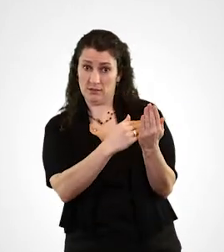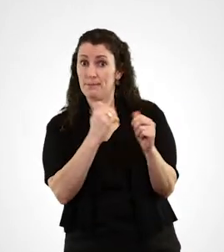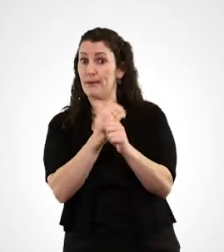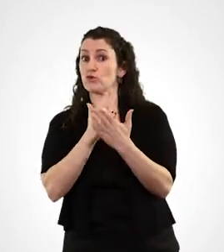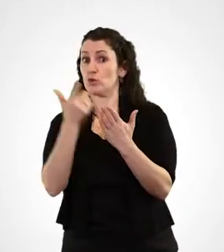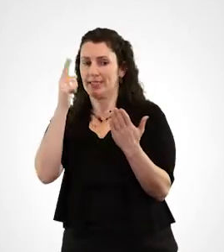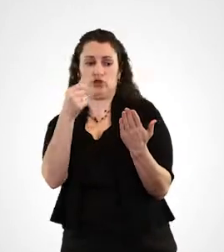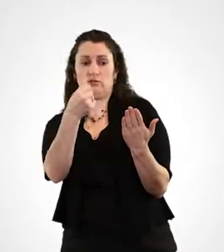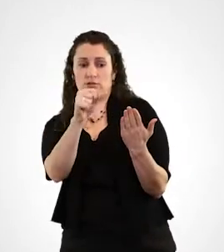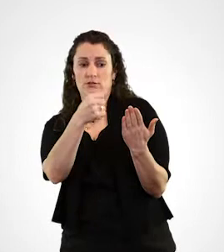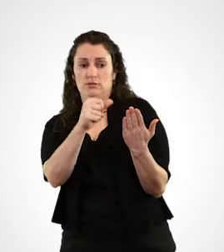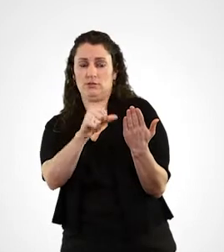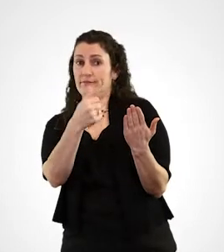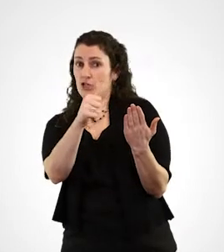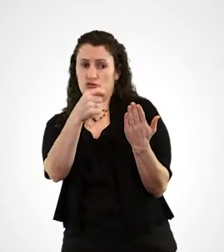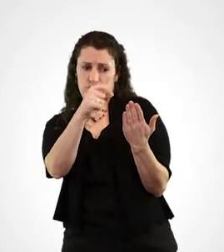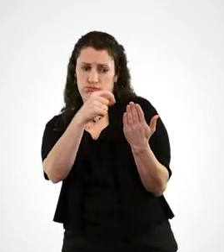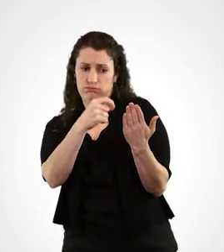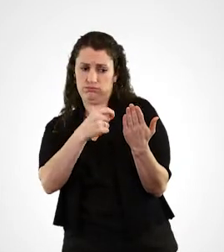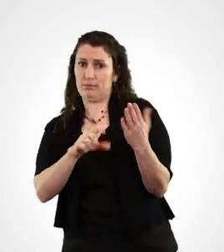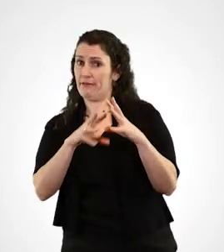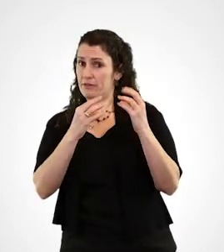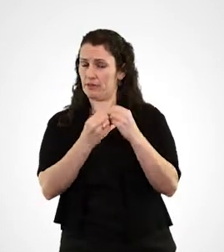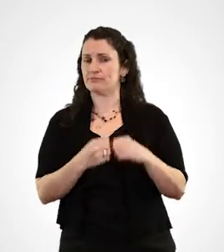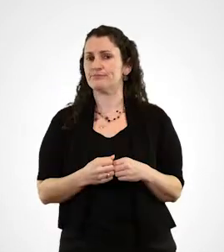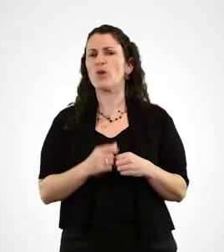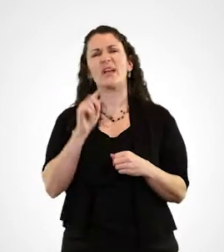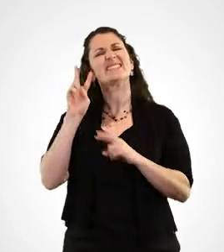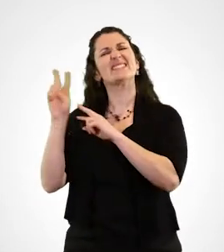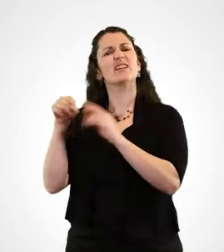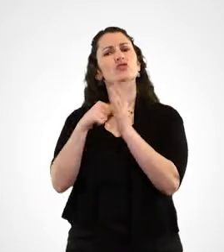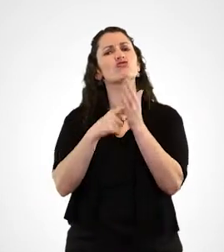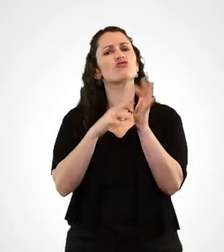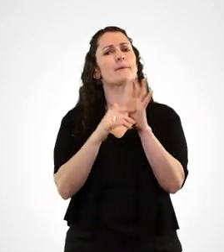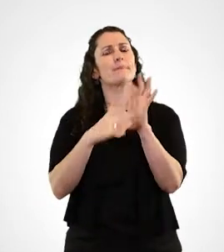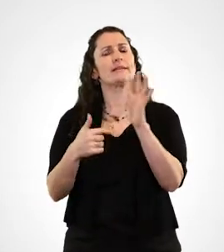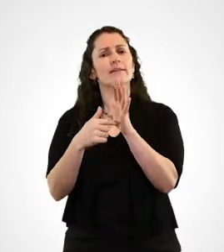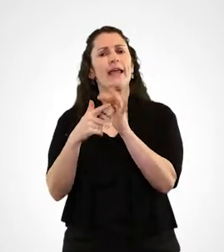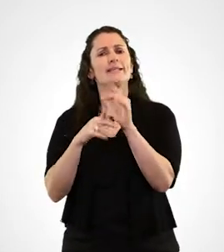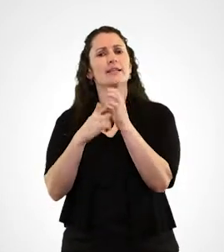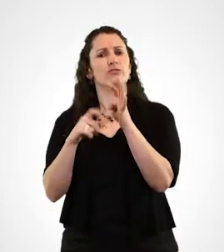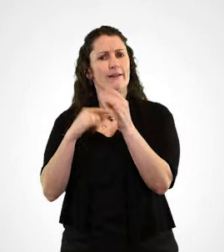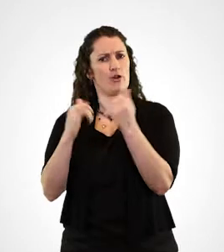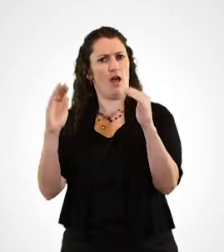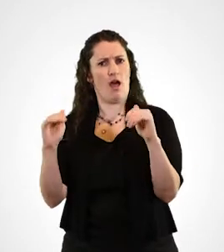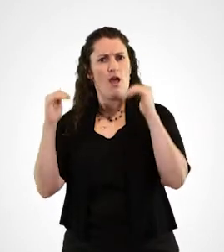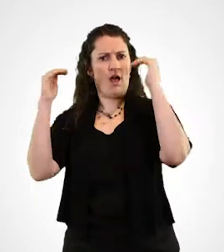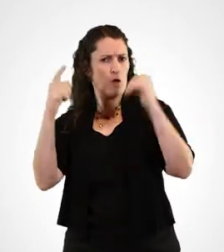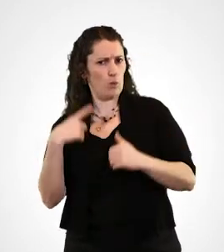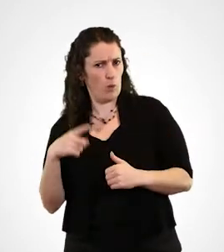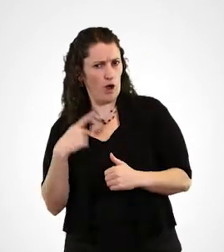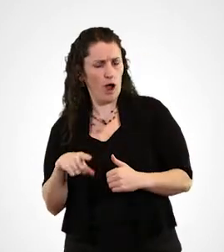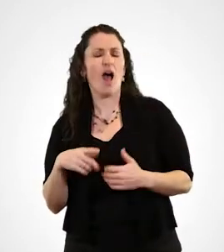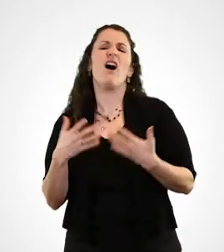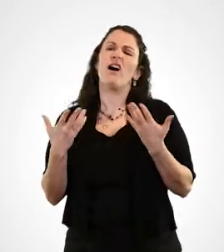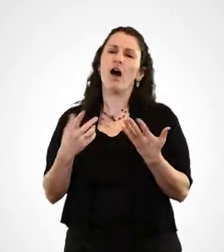are very high treatment integrity figures, which is to be expected because the teachers are Center for